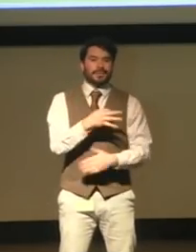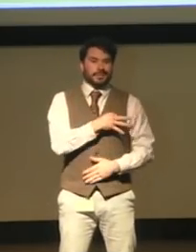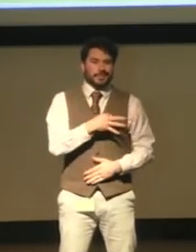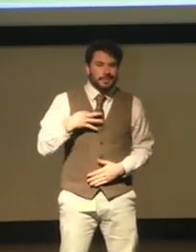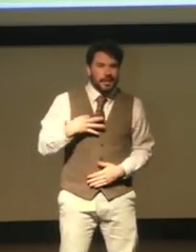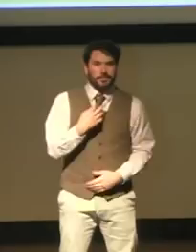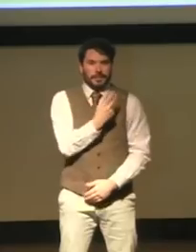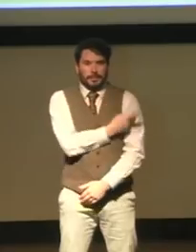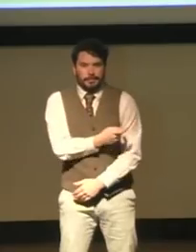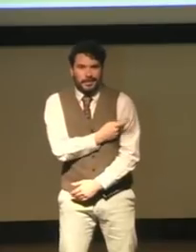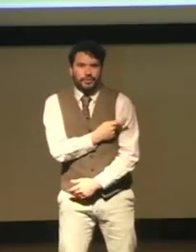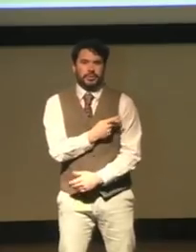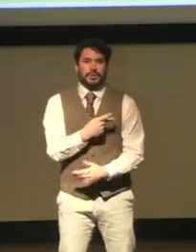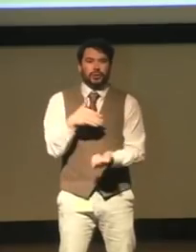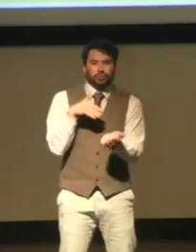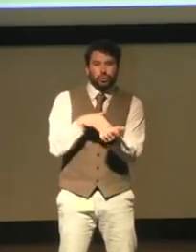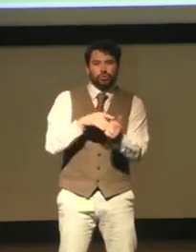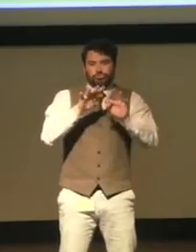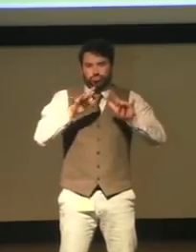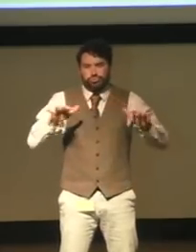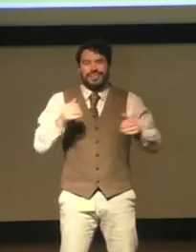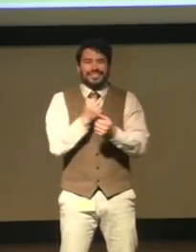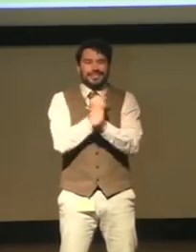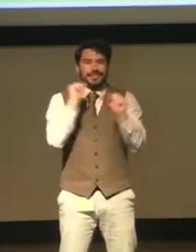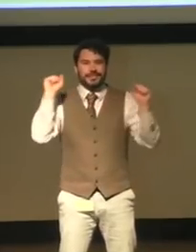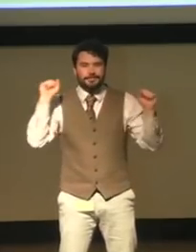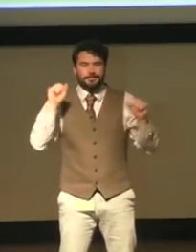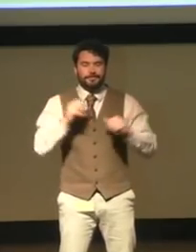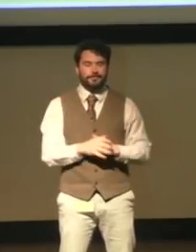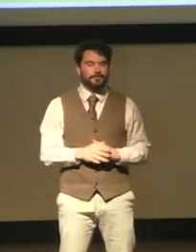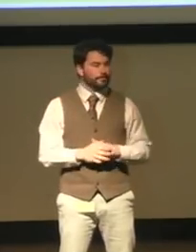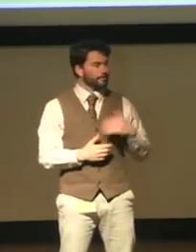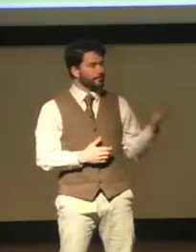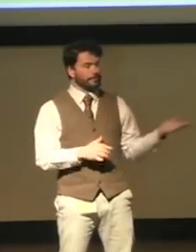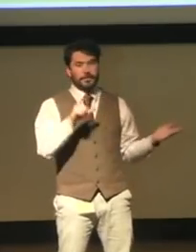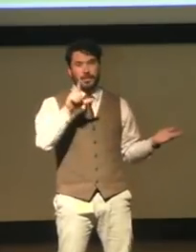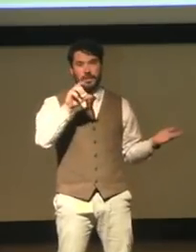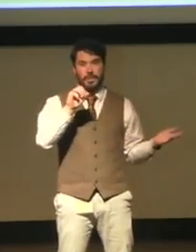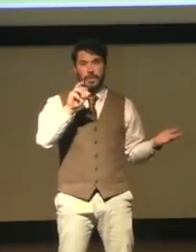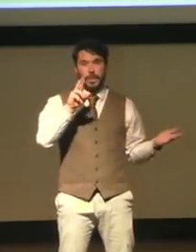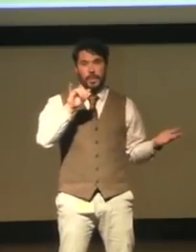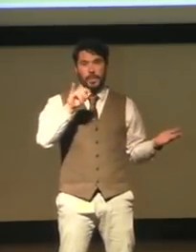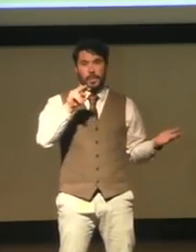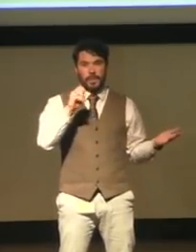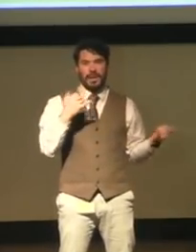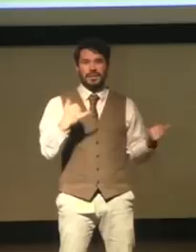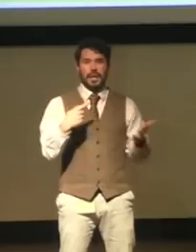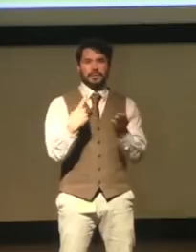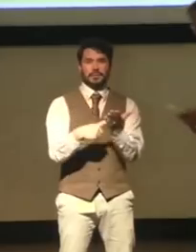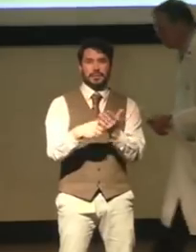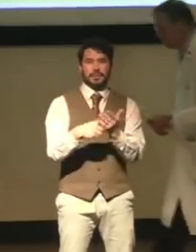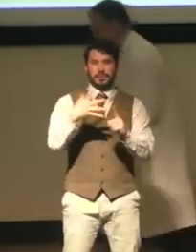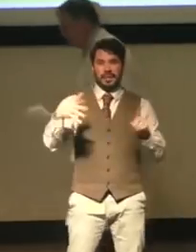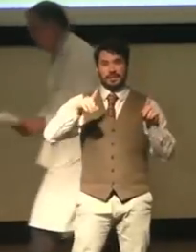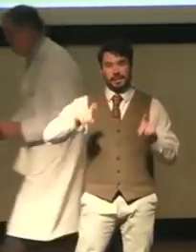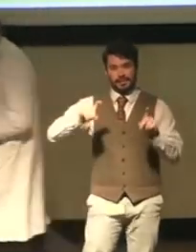to stop here. Lorraine's going to talk a little bit about testing. Thanks.